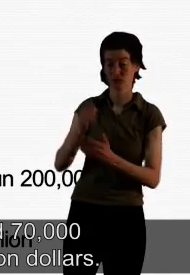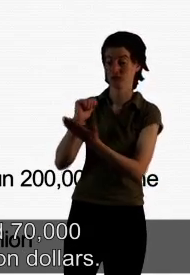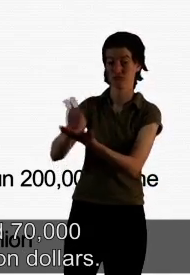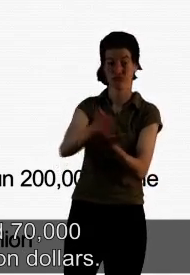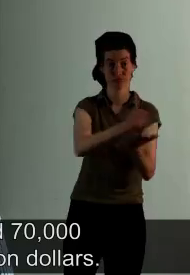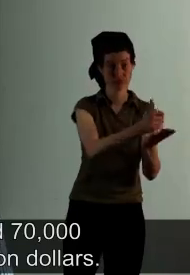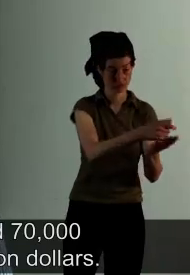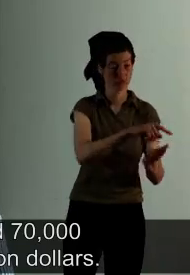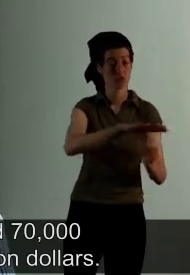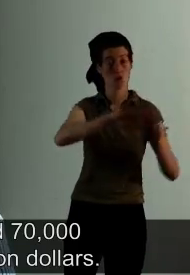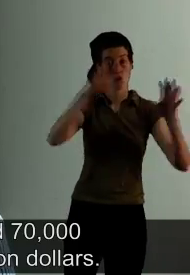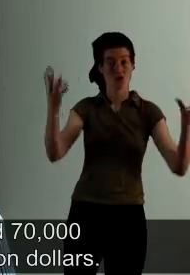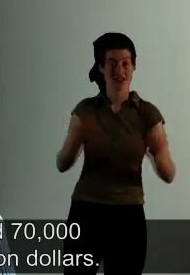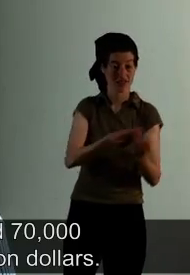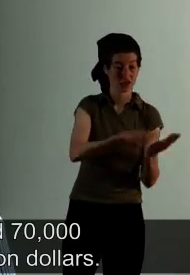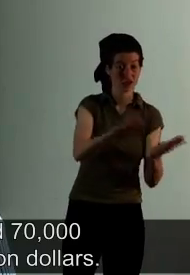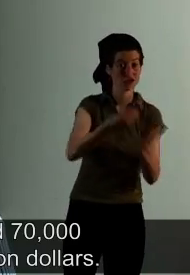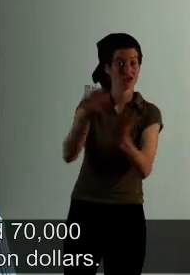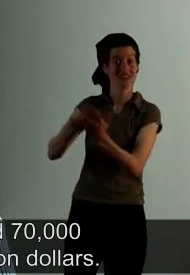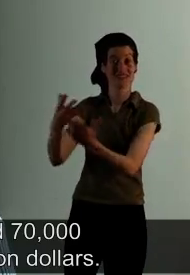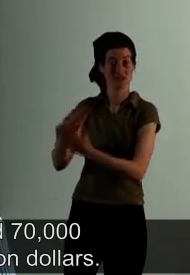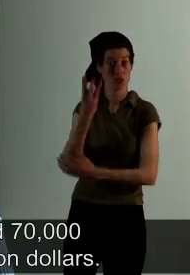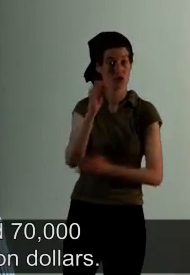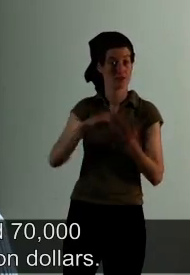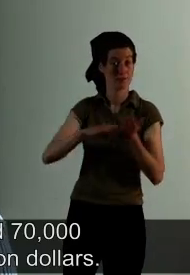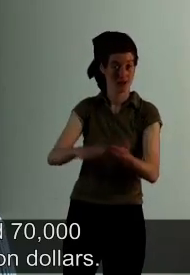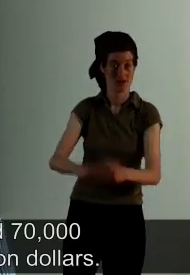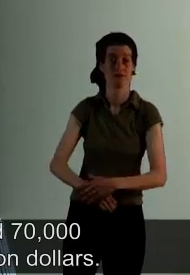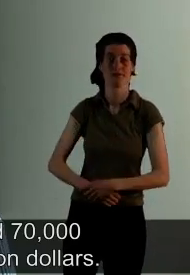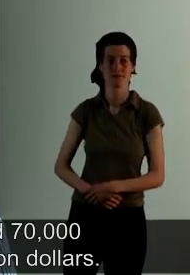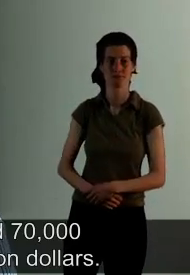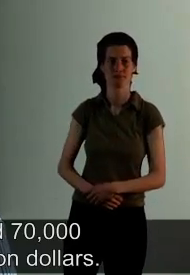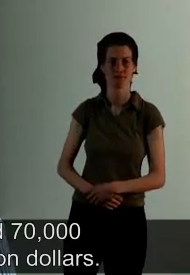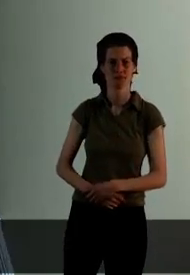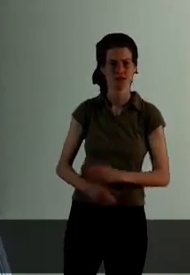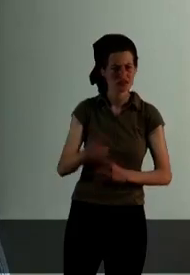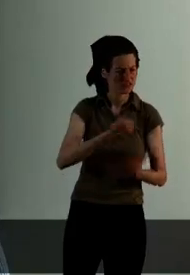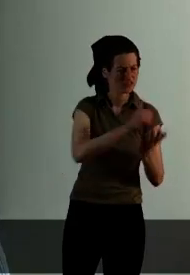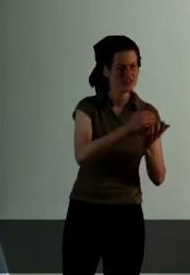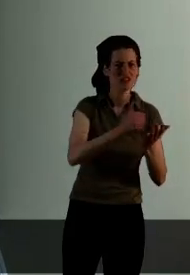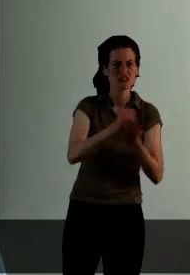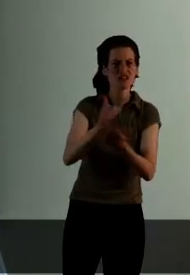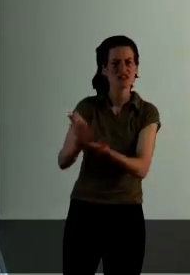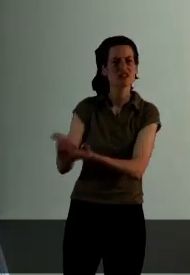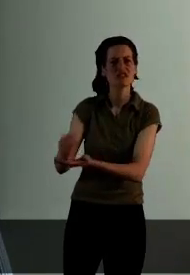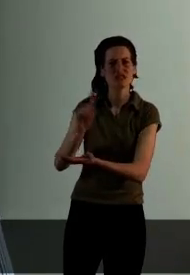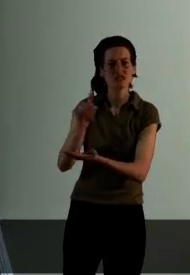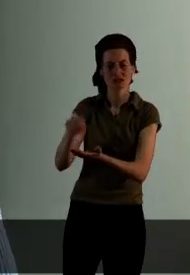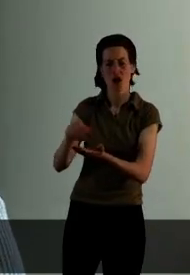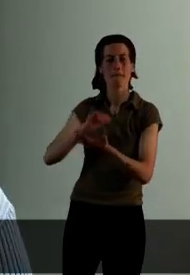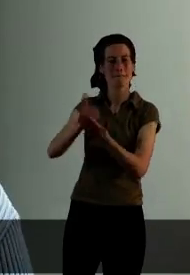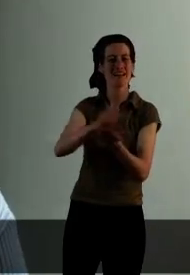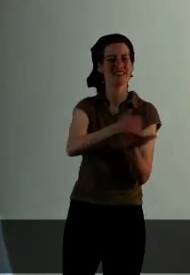Facebook friends, and 70,000 fundraising hubs, raising $30 million. Sorry, what are hubs?